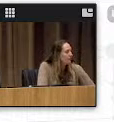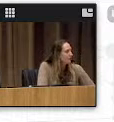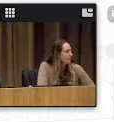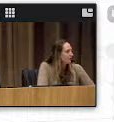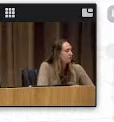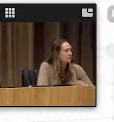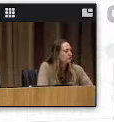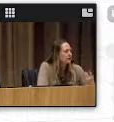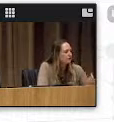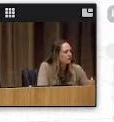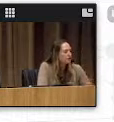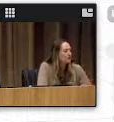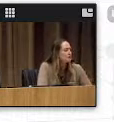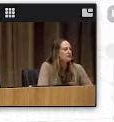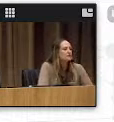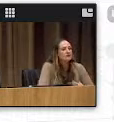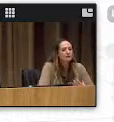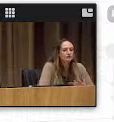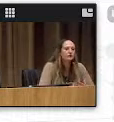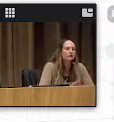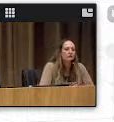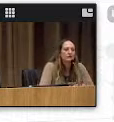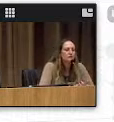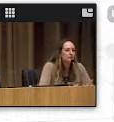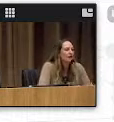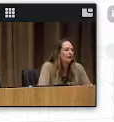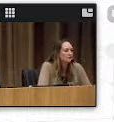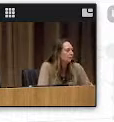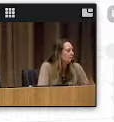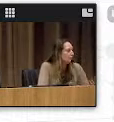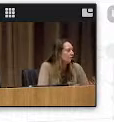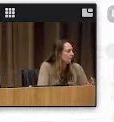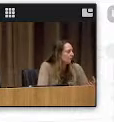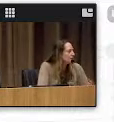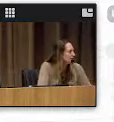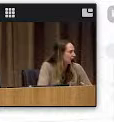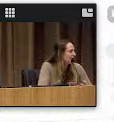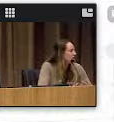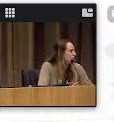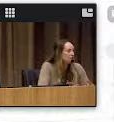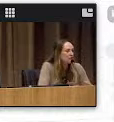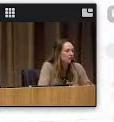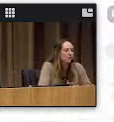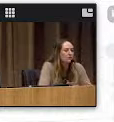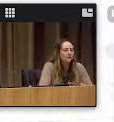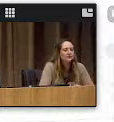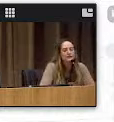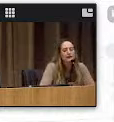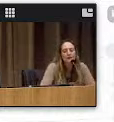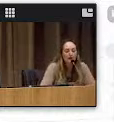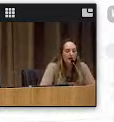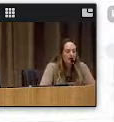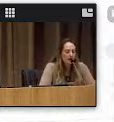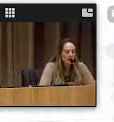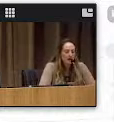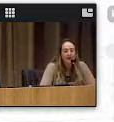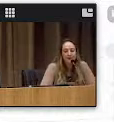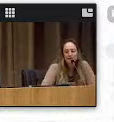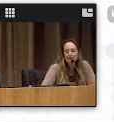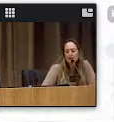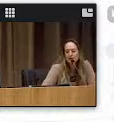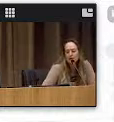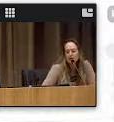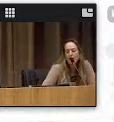otorhinolaryngologists because they were laid down for a long time, and we had a lot of cases, and